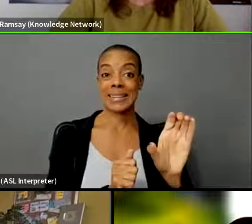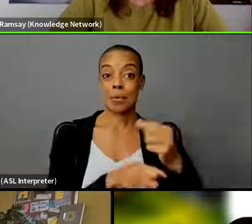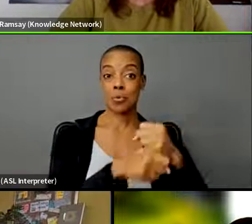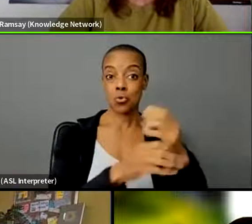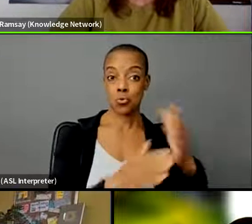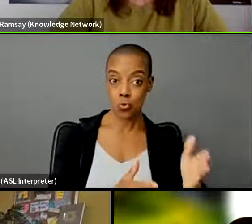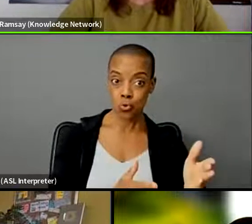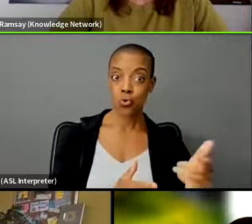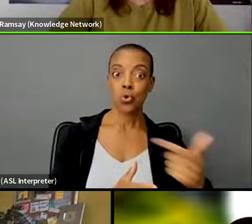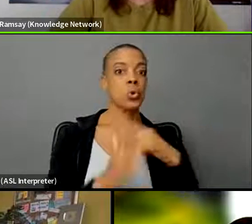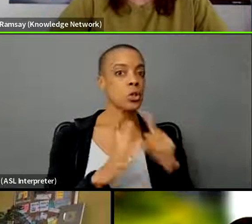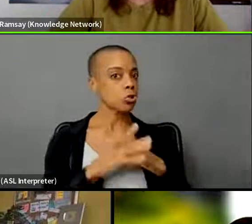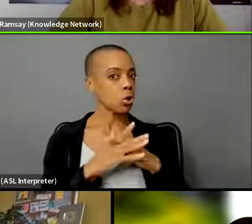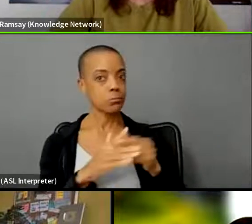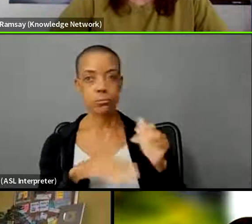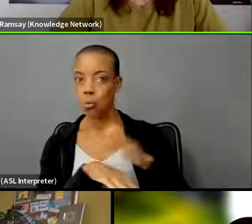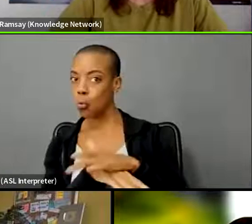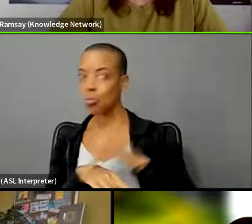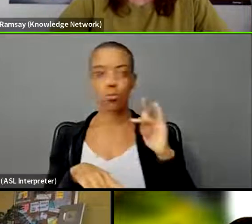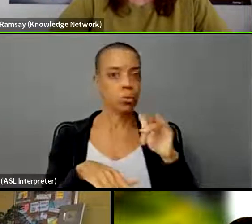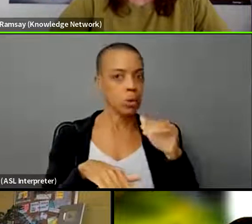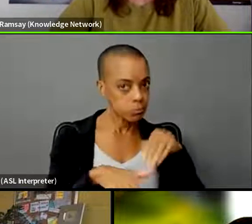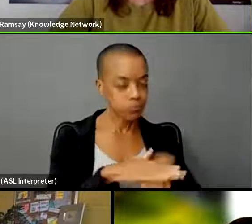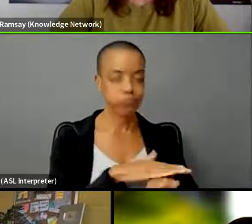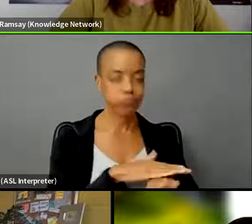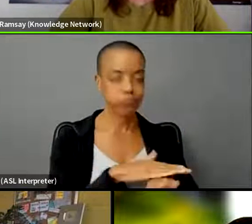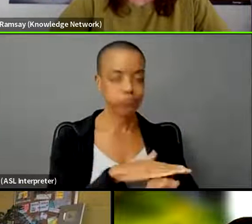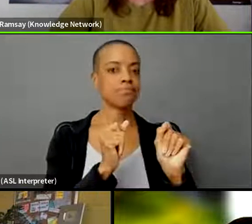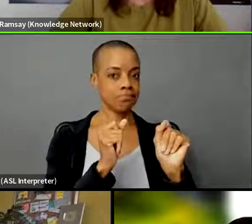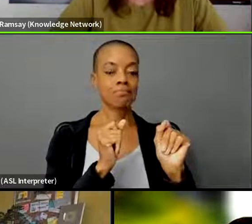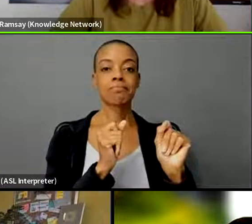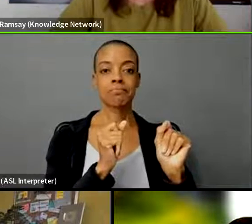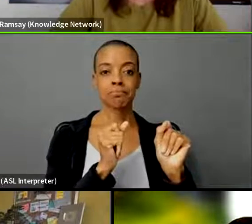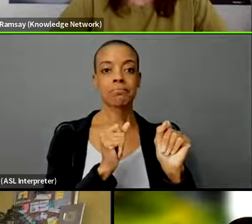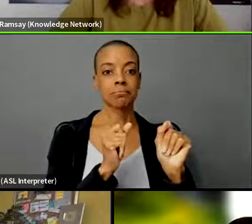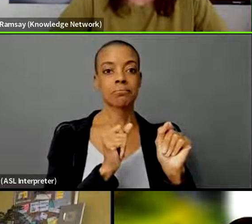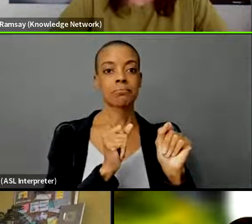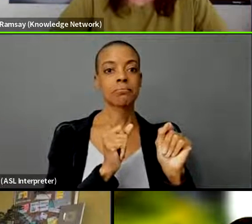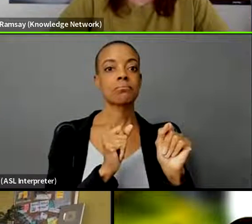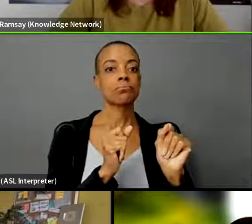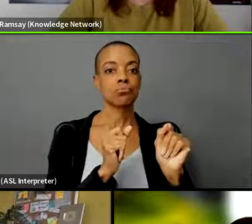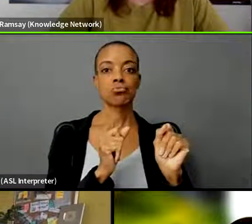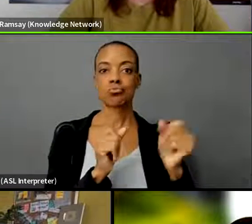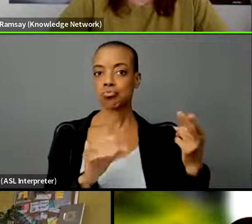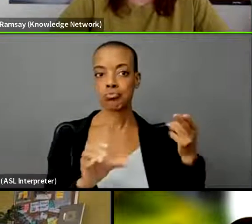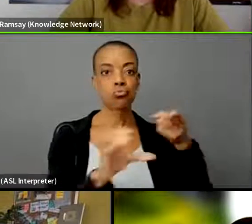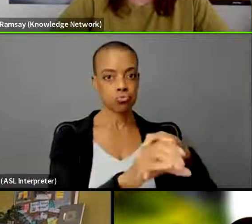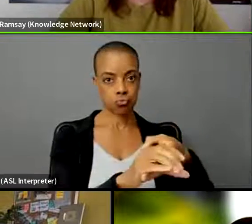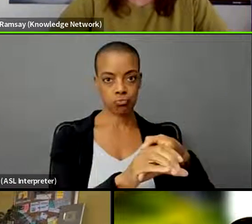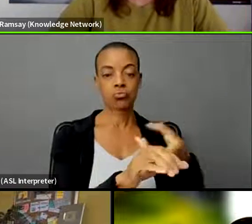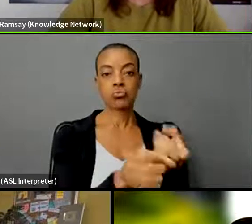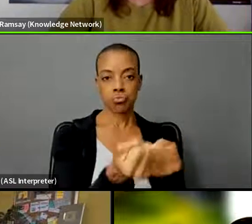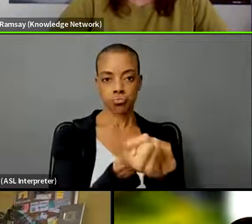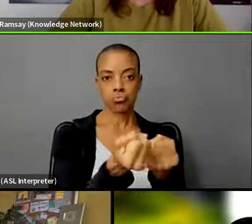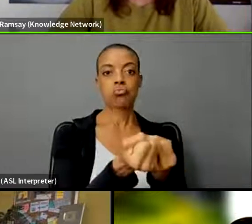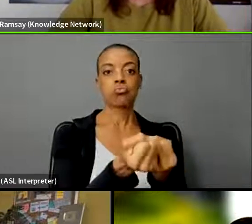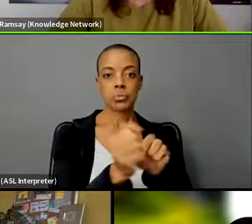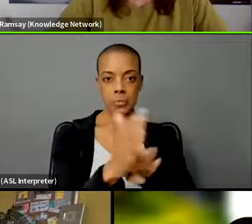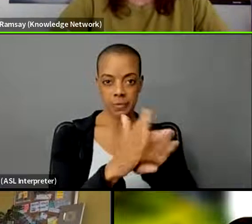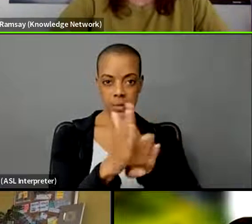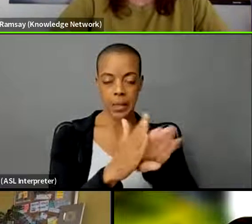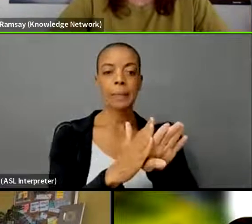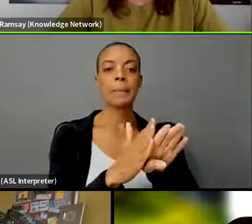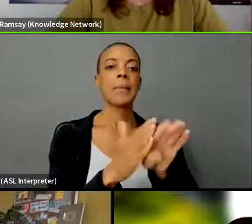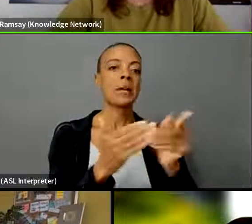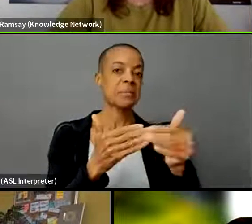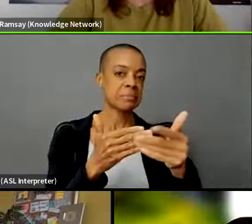come in early. And so we typically come on board and support the development phase and